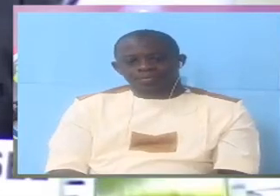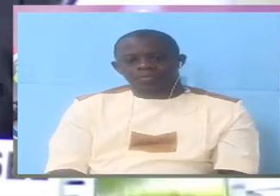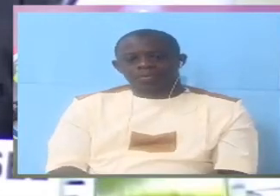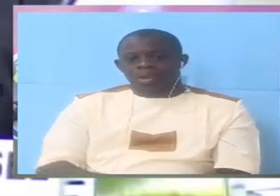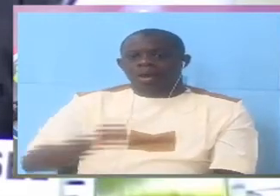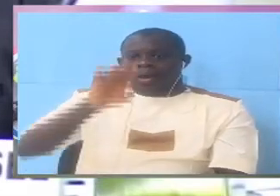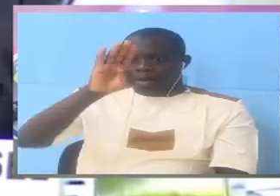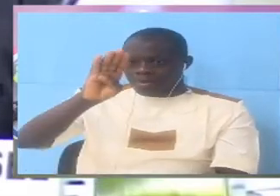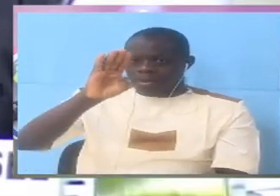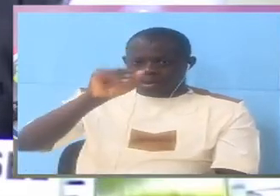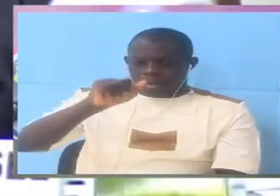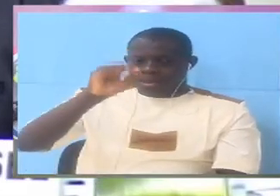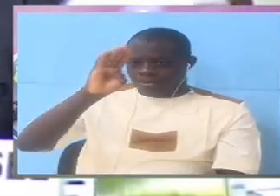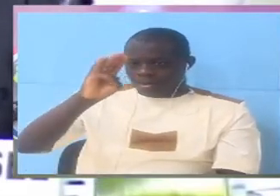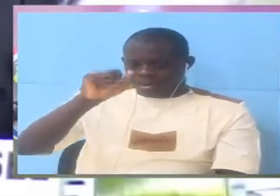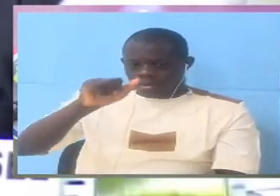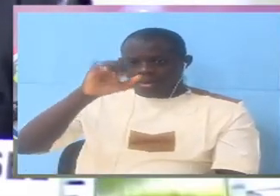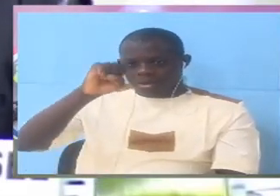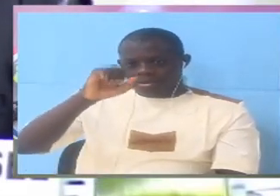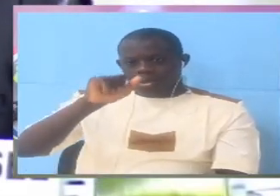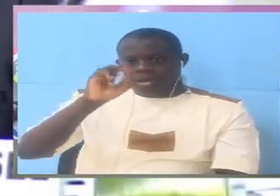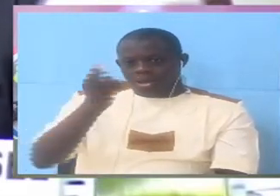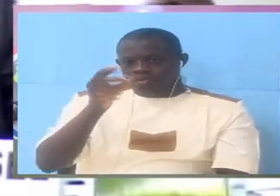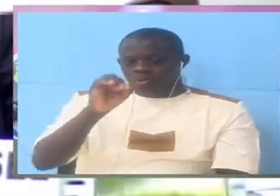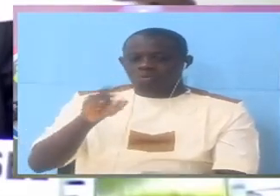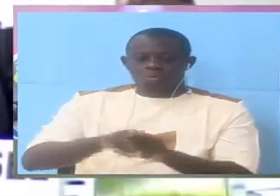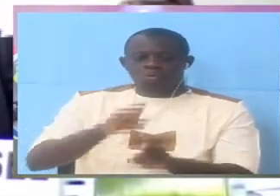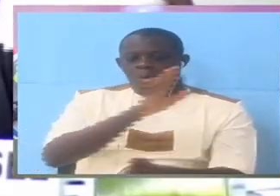Baba Saho is also that day I knew him.